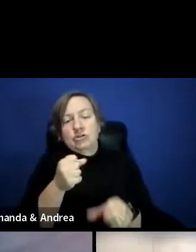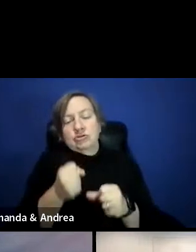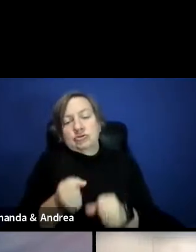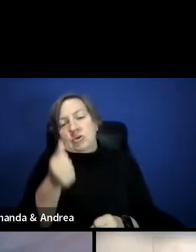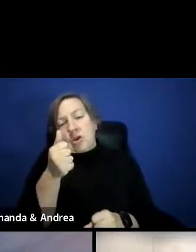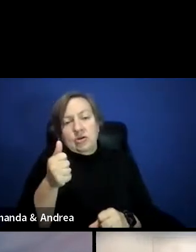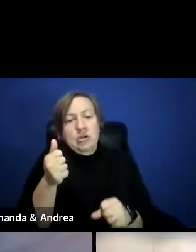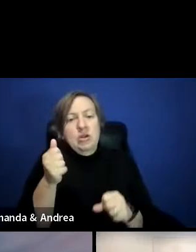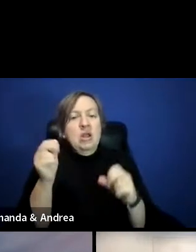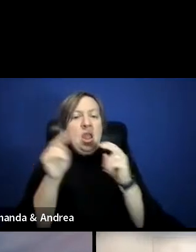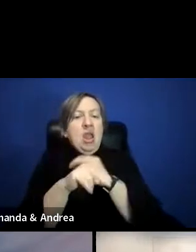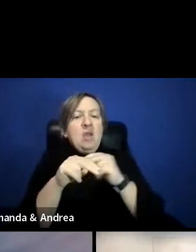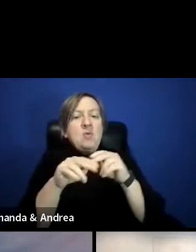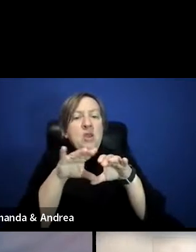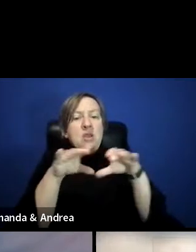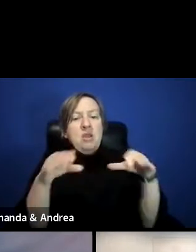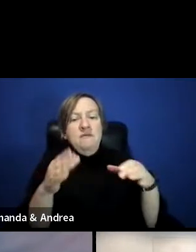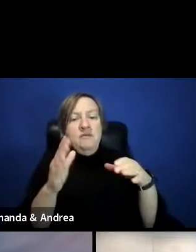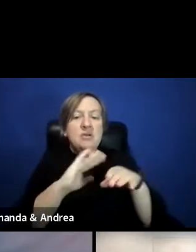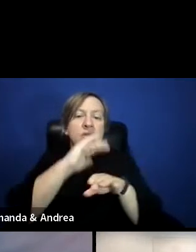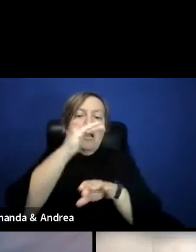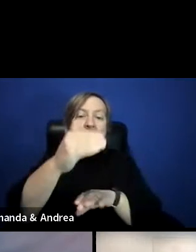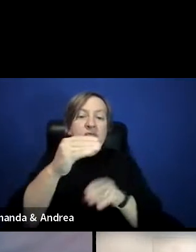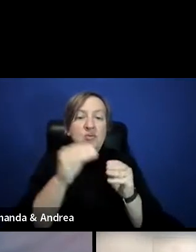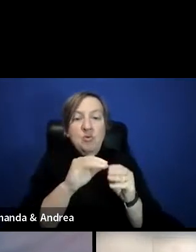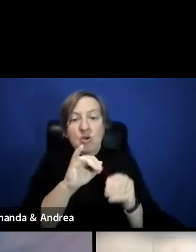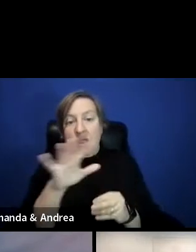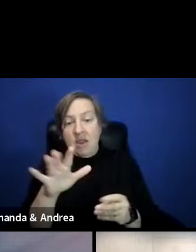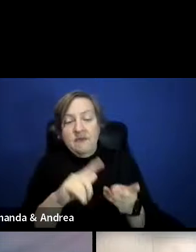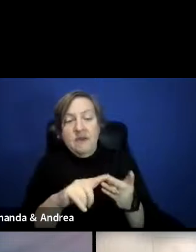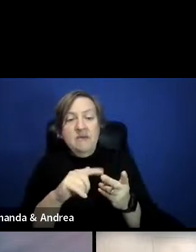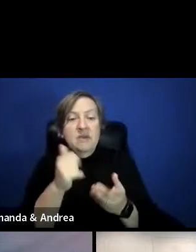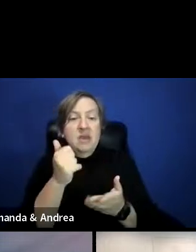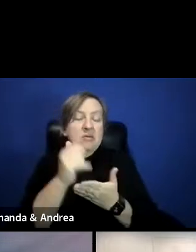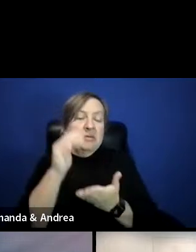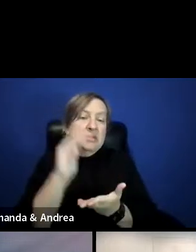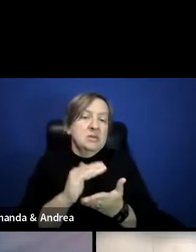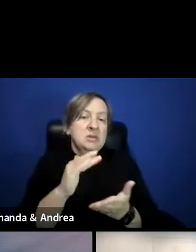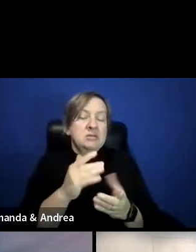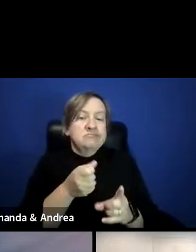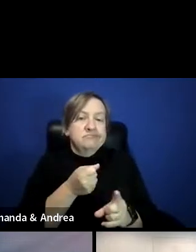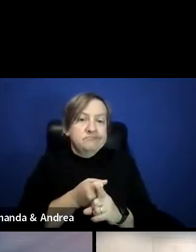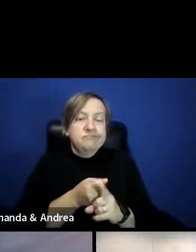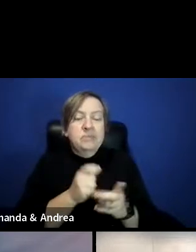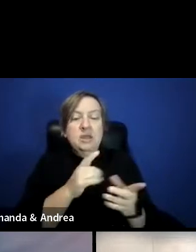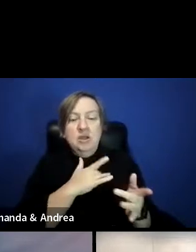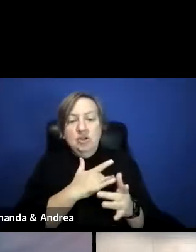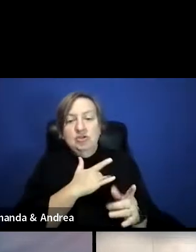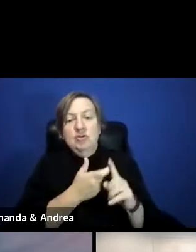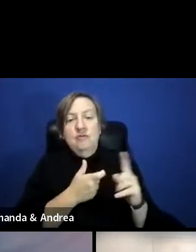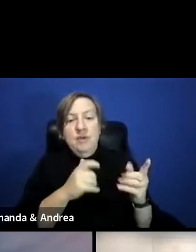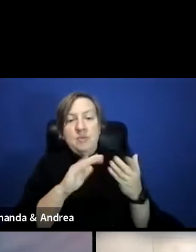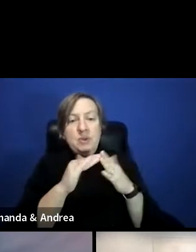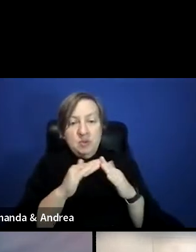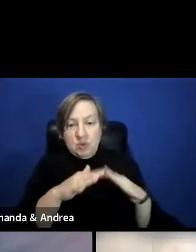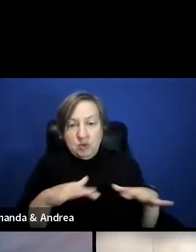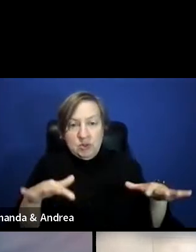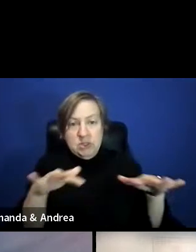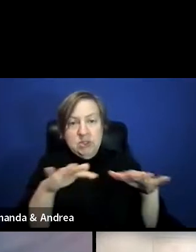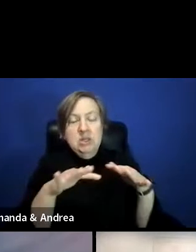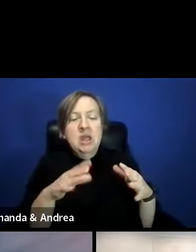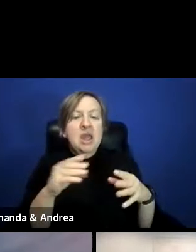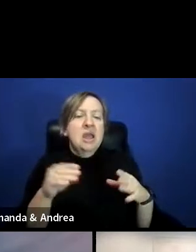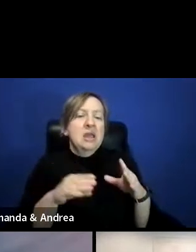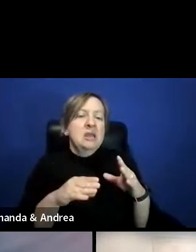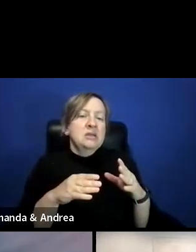that covers more of I-5, helps mitigate some of the impacts and concerns from the community, and most importantly, provides